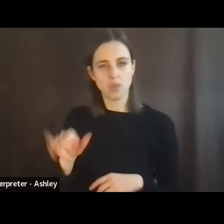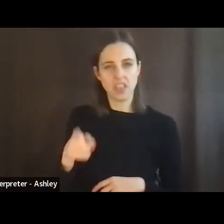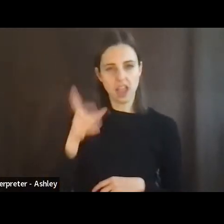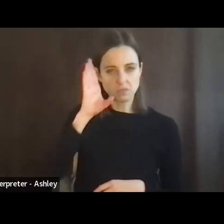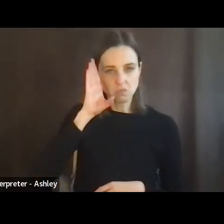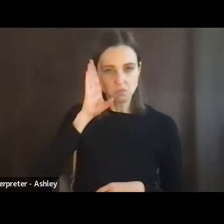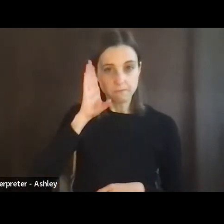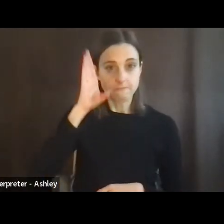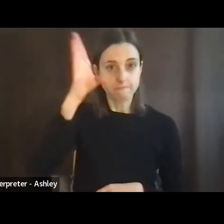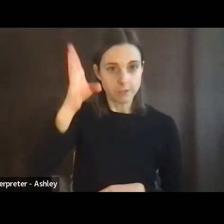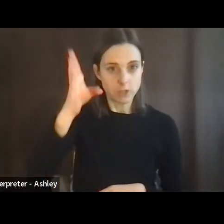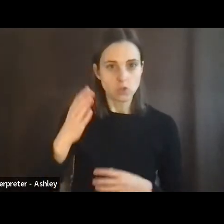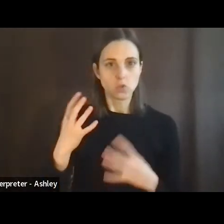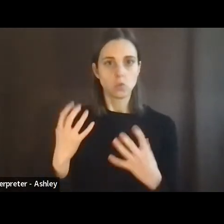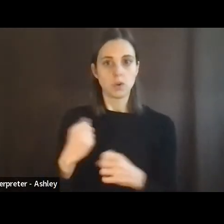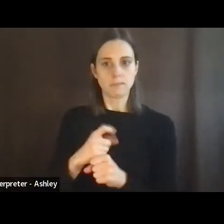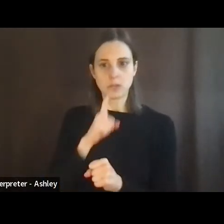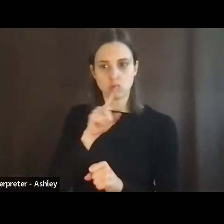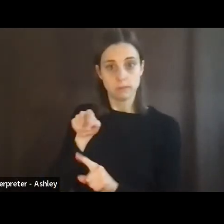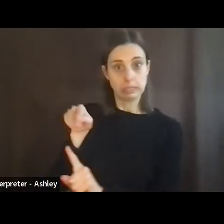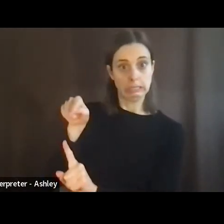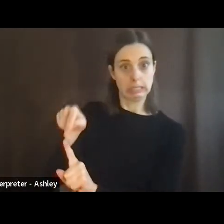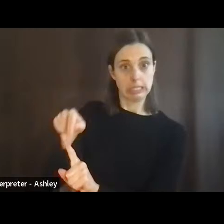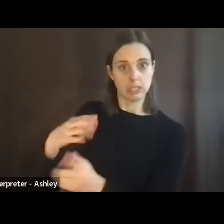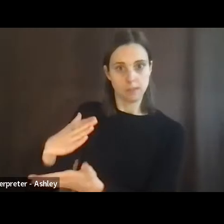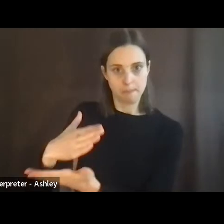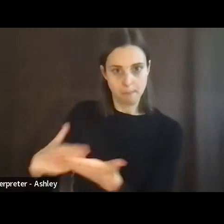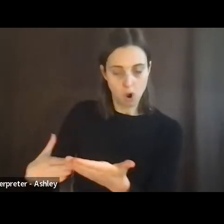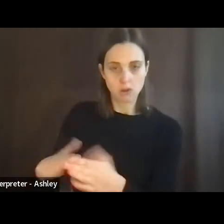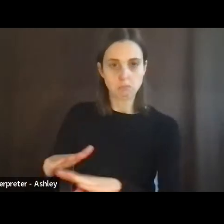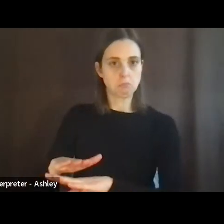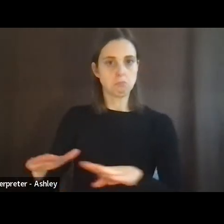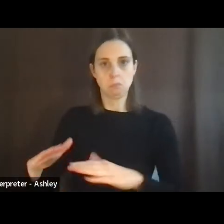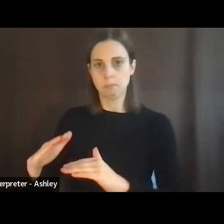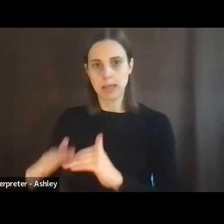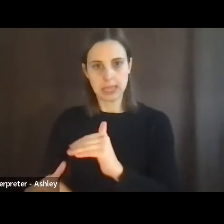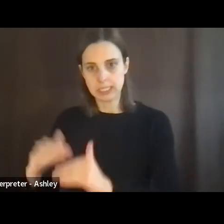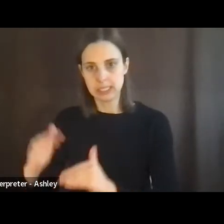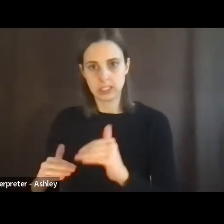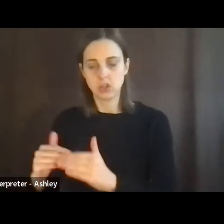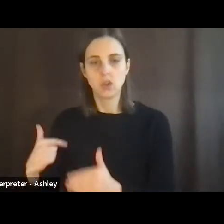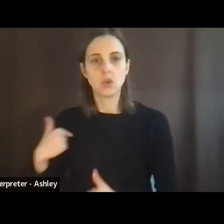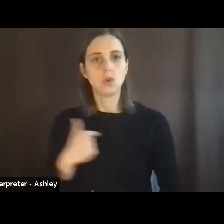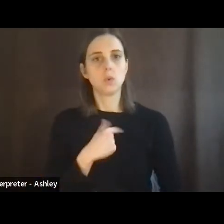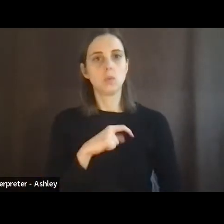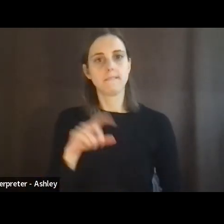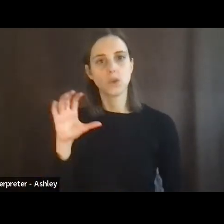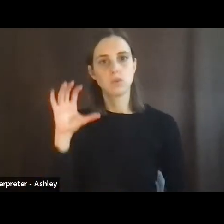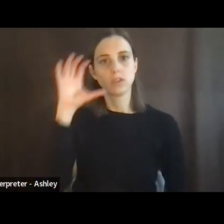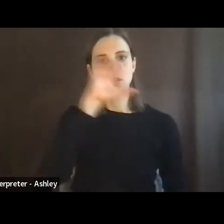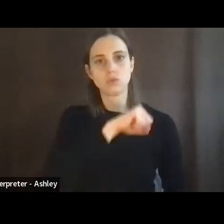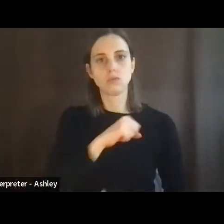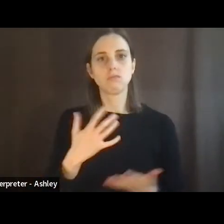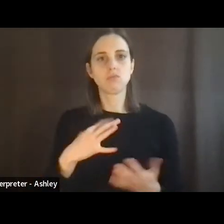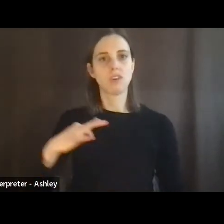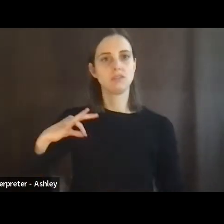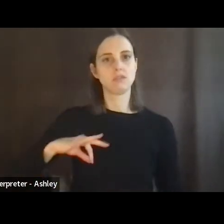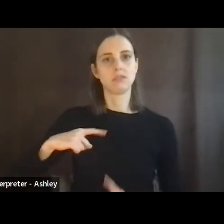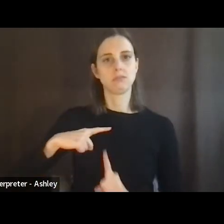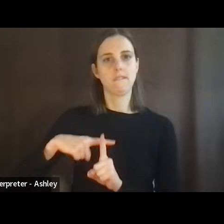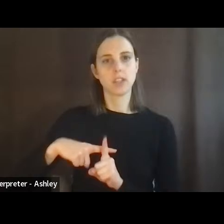to really isolate the assumed benefits of this program. And because this is a